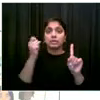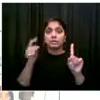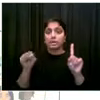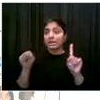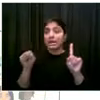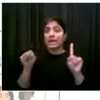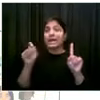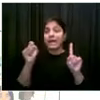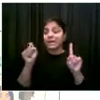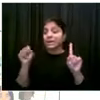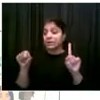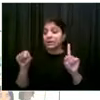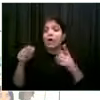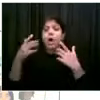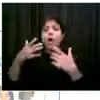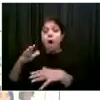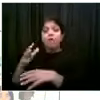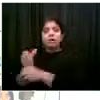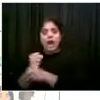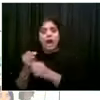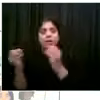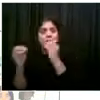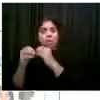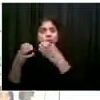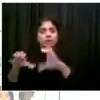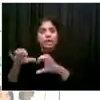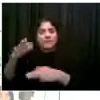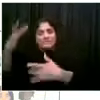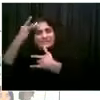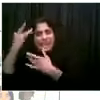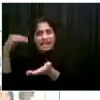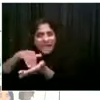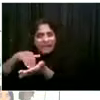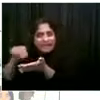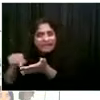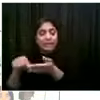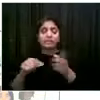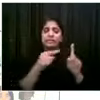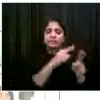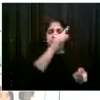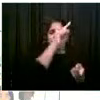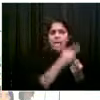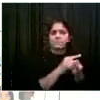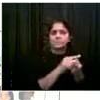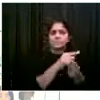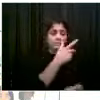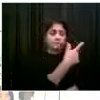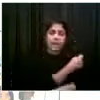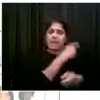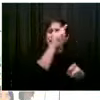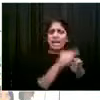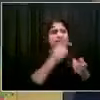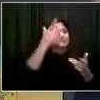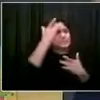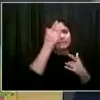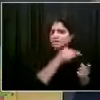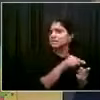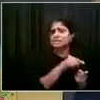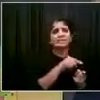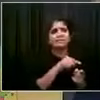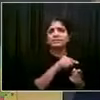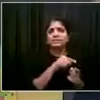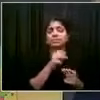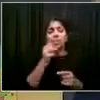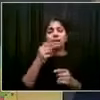And we know that it helps to protect communities, regardless of whether someone has been previously infected or not. Thank you, Dr. Varma.